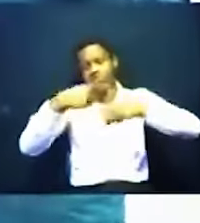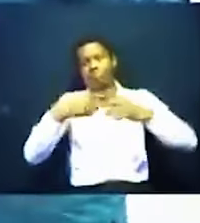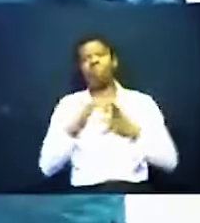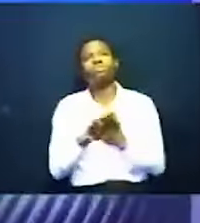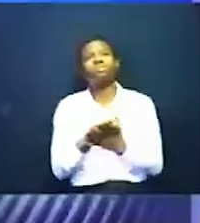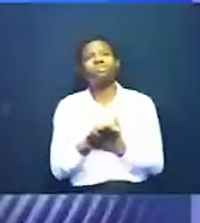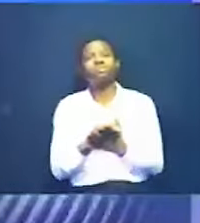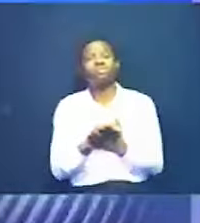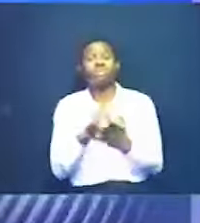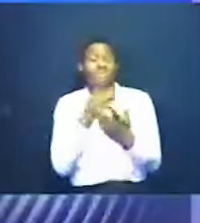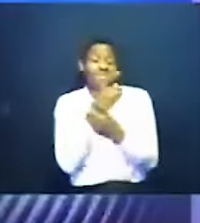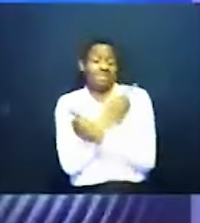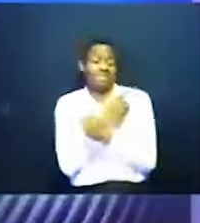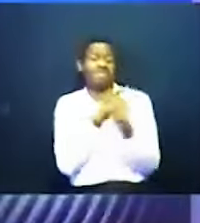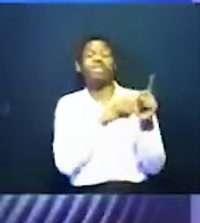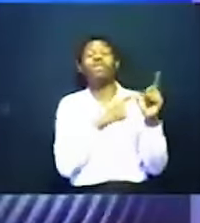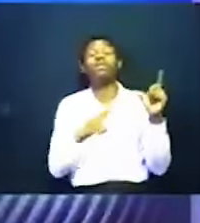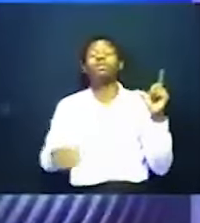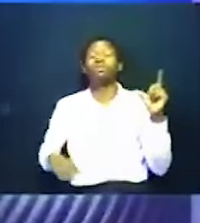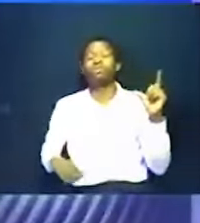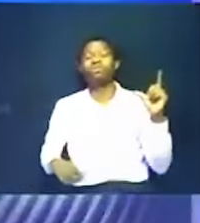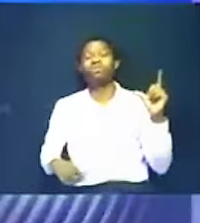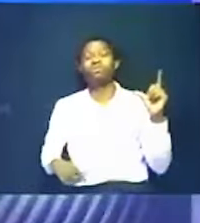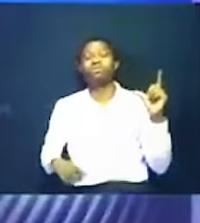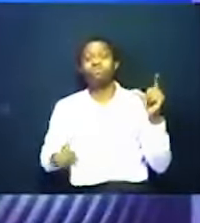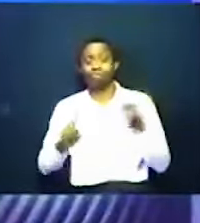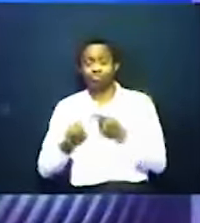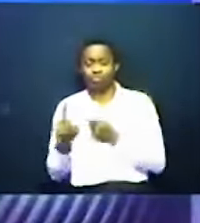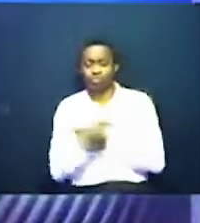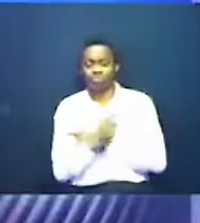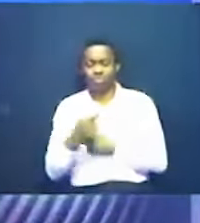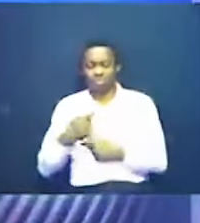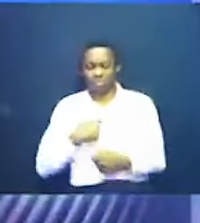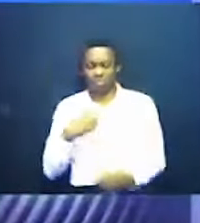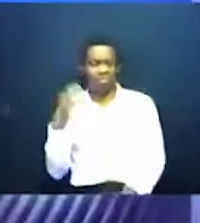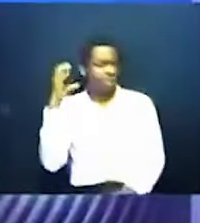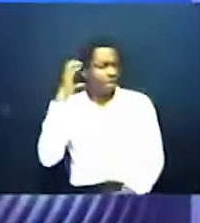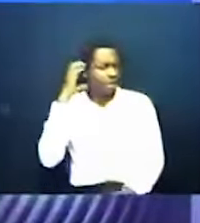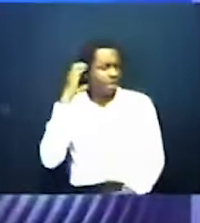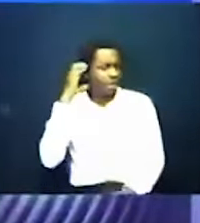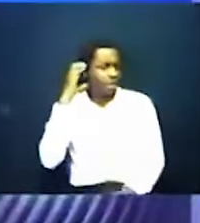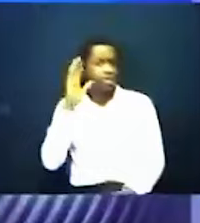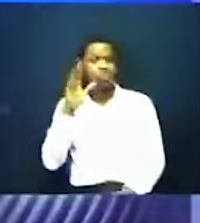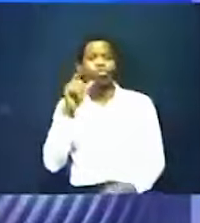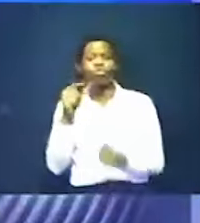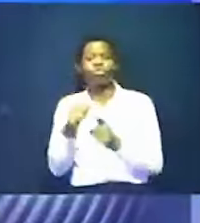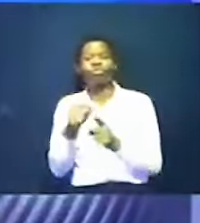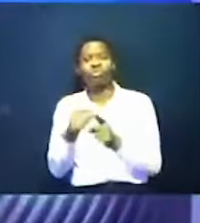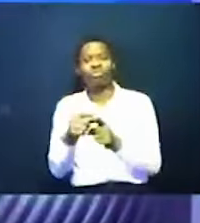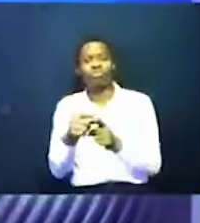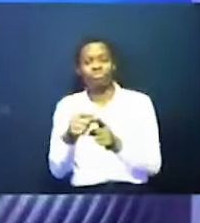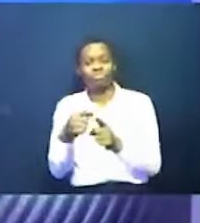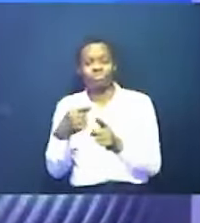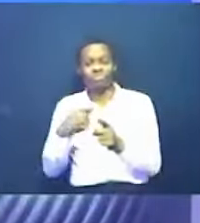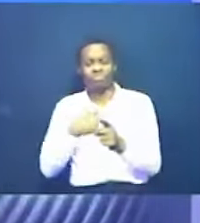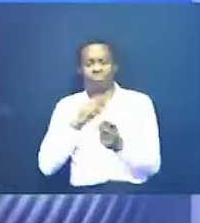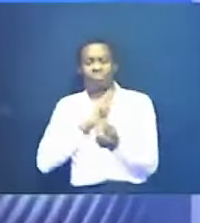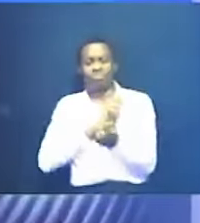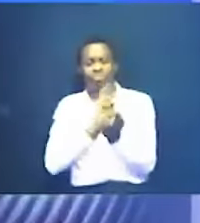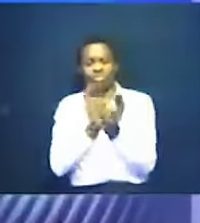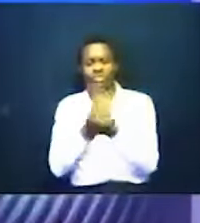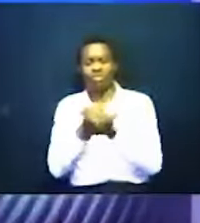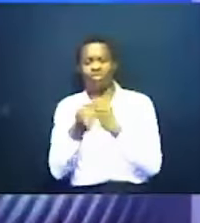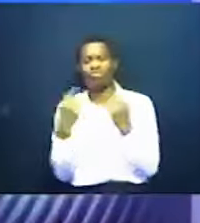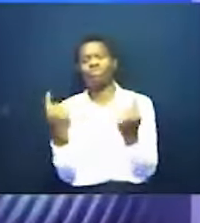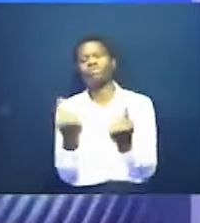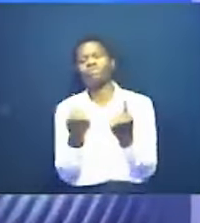after me. Dear Lord, today I have heard your word, and I repent of my